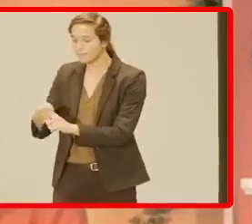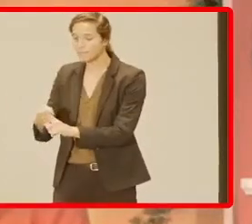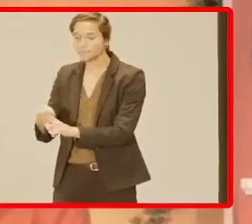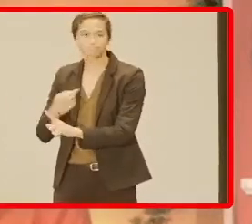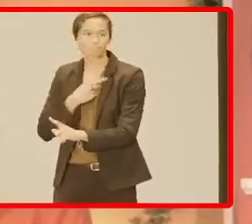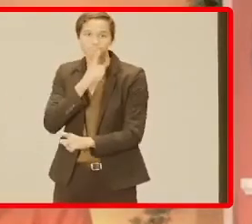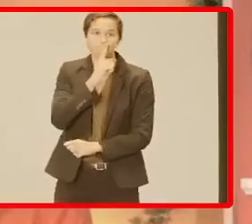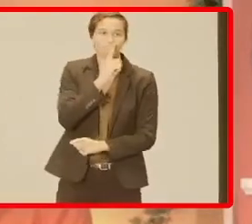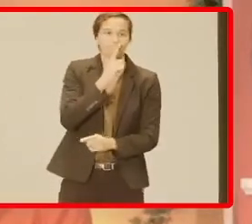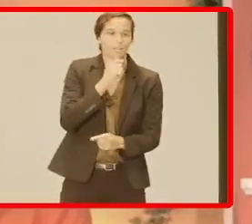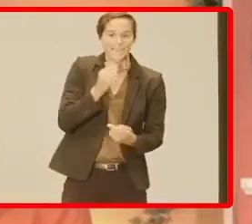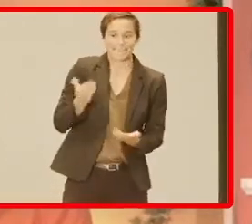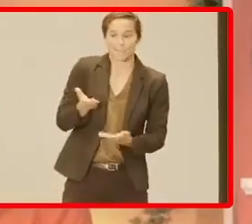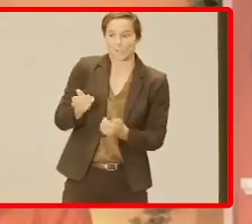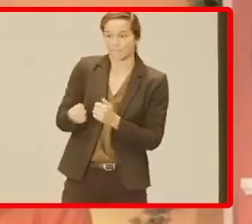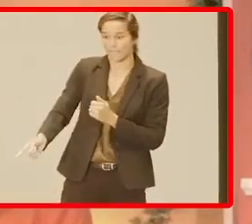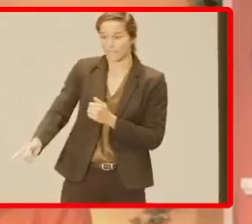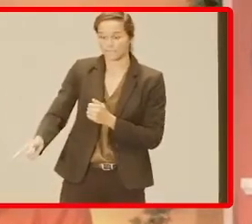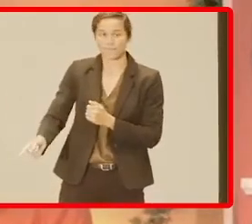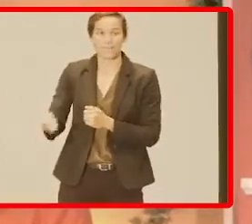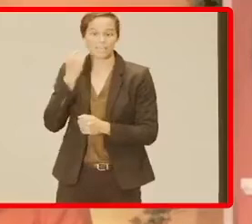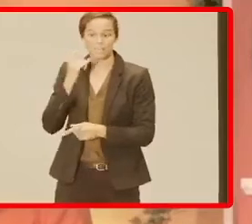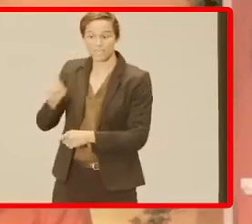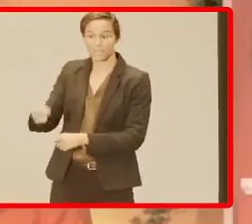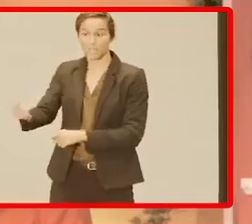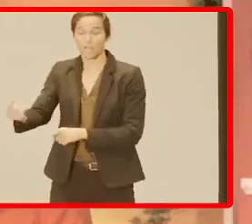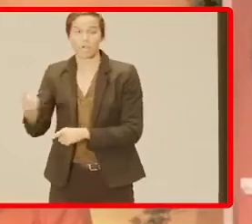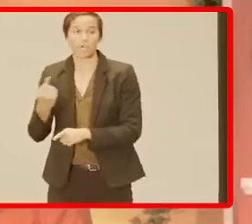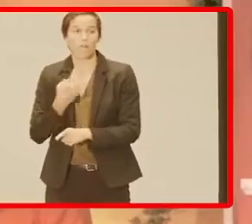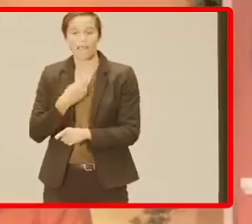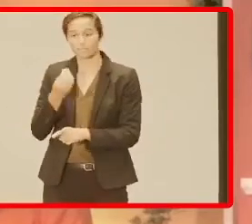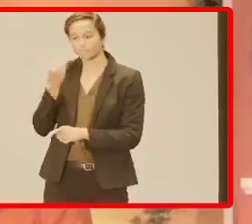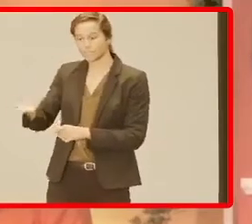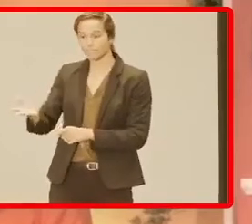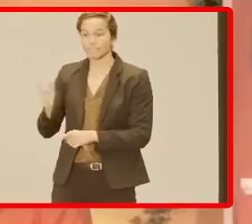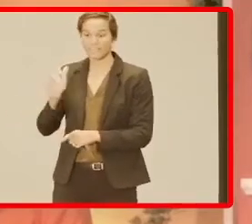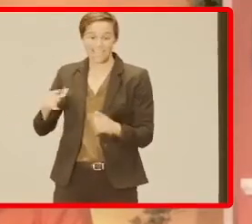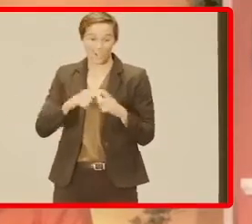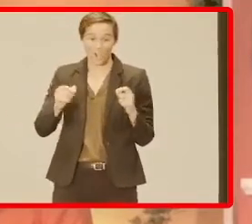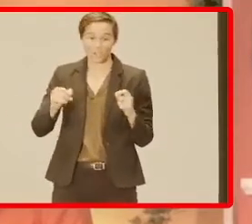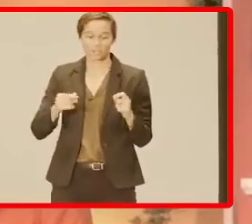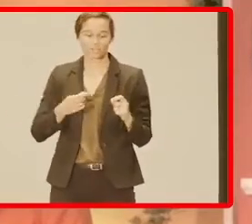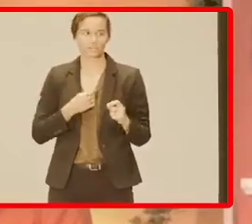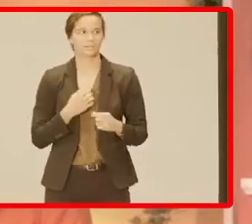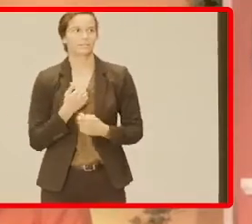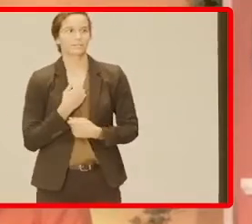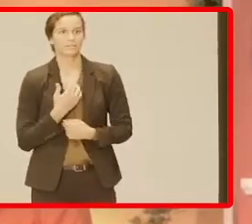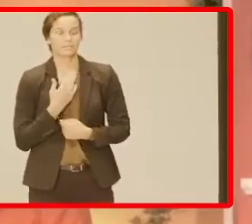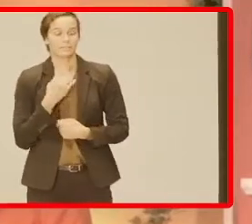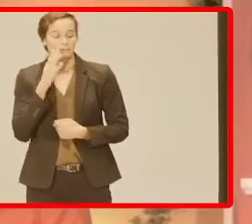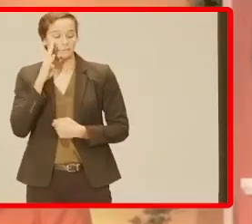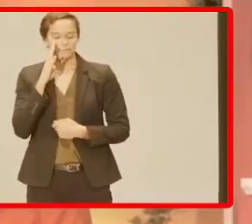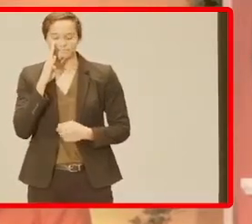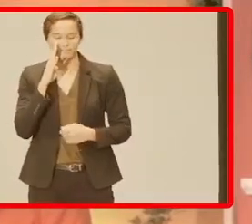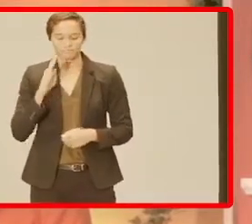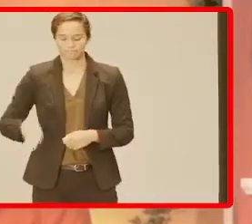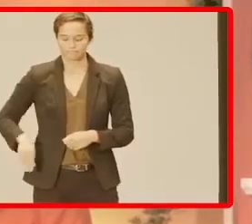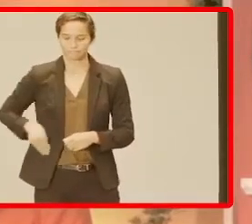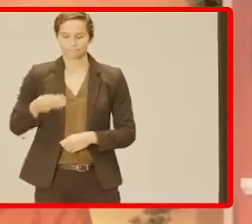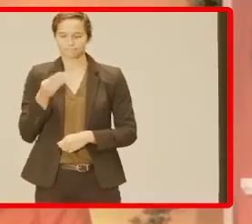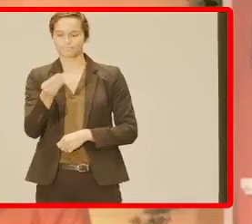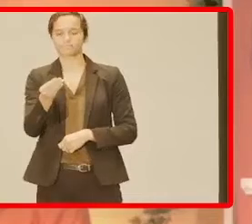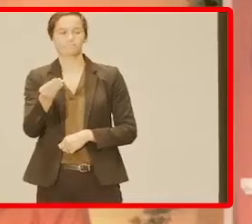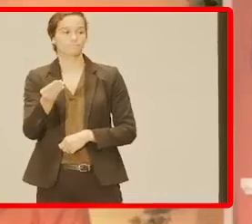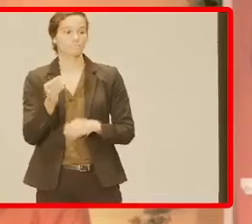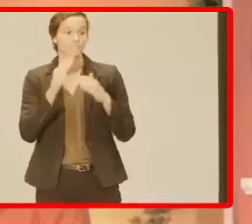and respected. I told him, you pull out that little index card with the smiley face on it,